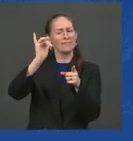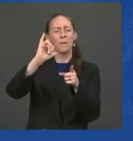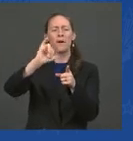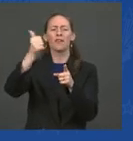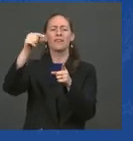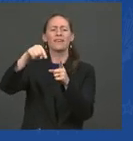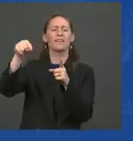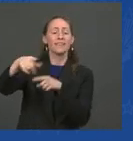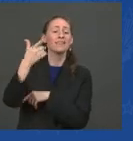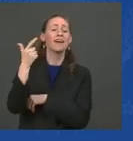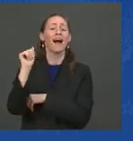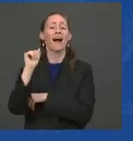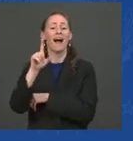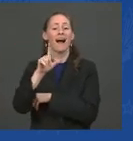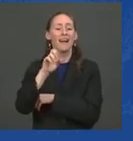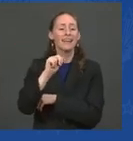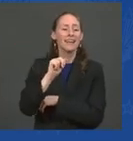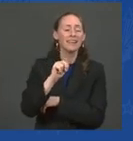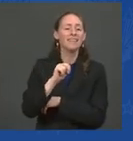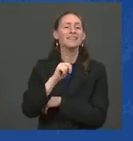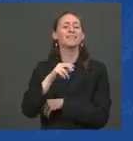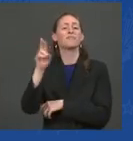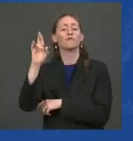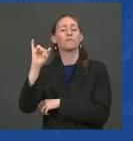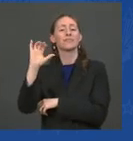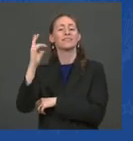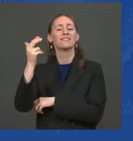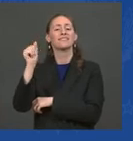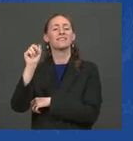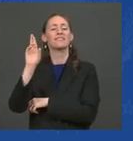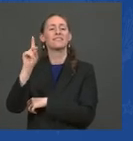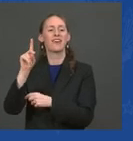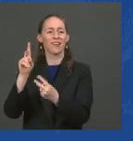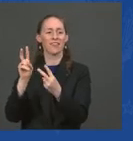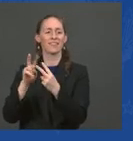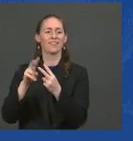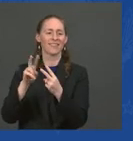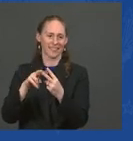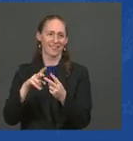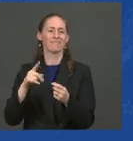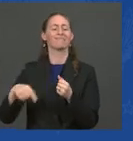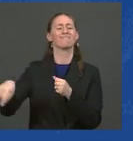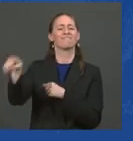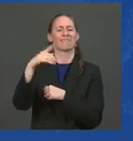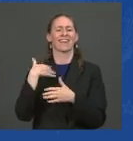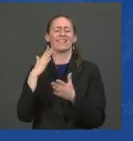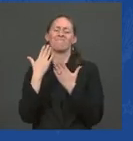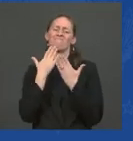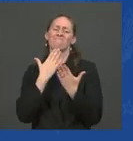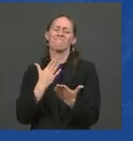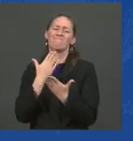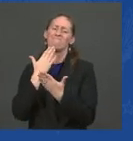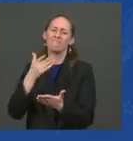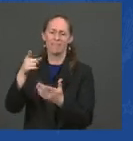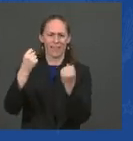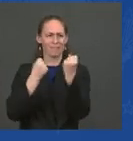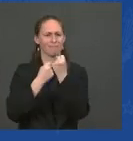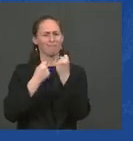Richard Friedman, two great friends, have been a tremendous help. I'm deeply grateful to them for their work and their help in putting this